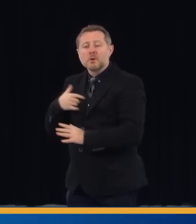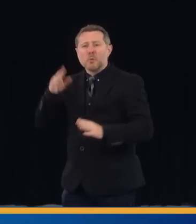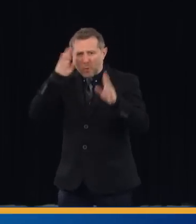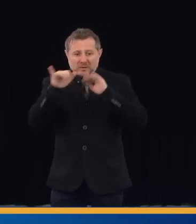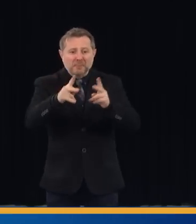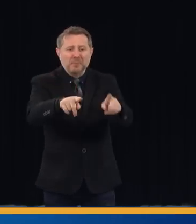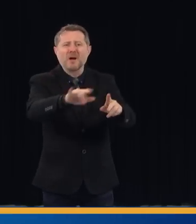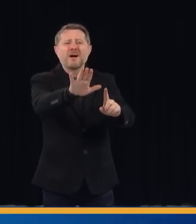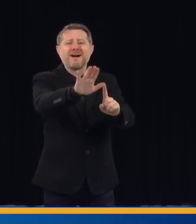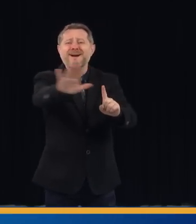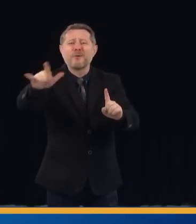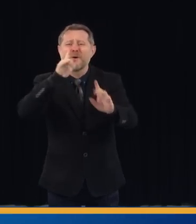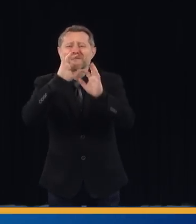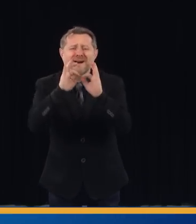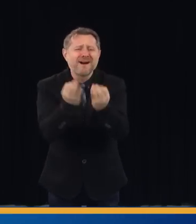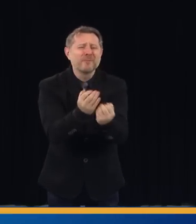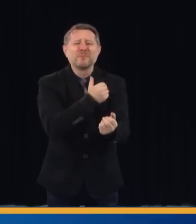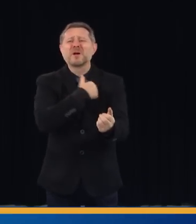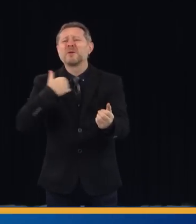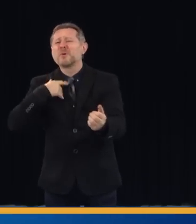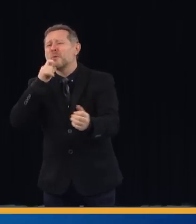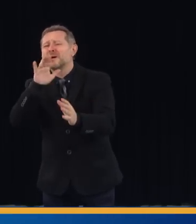their family and everybody they love.